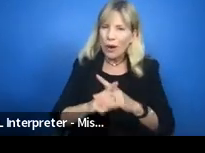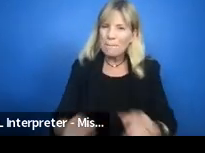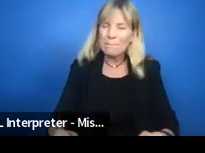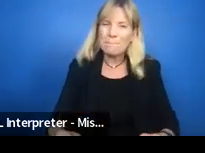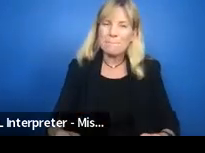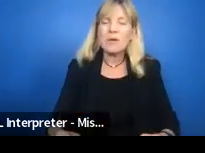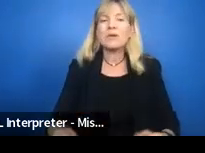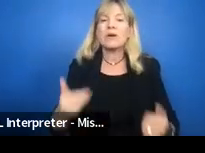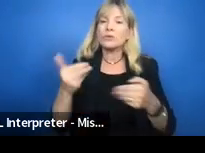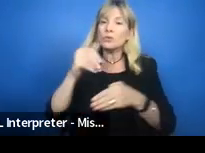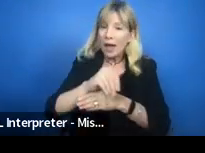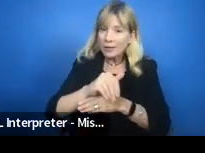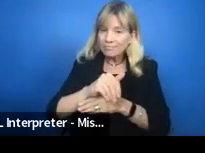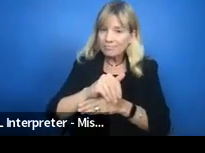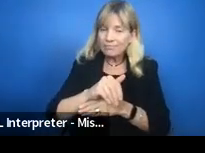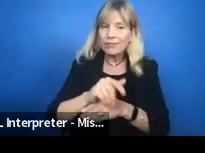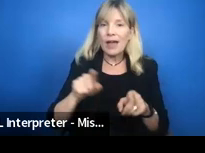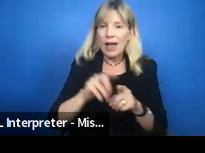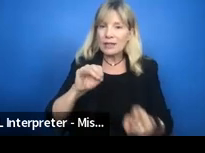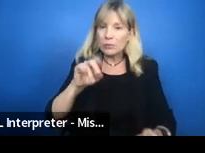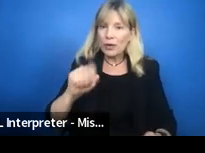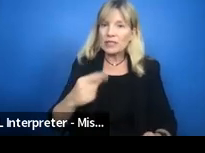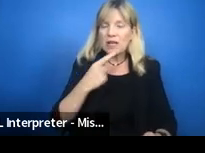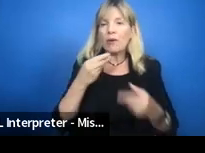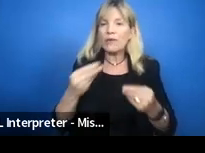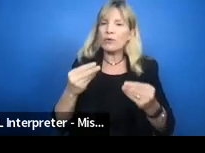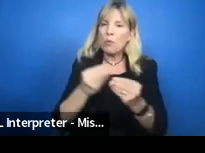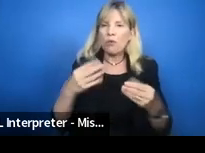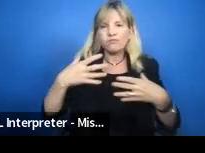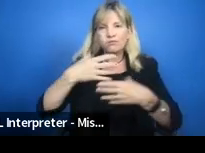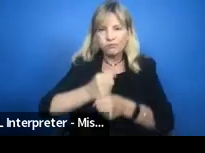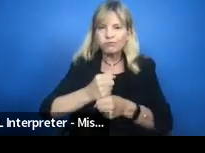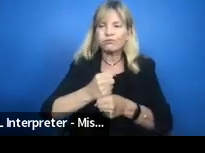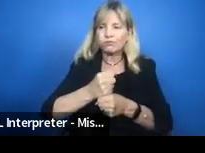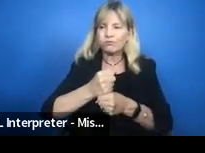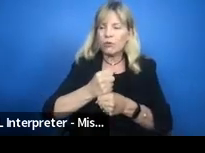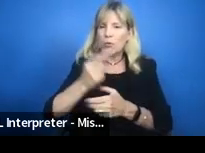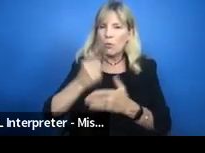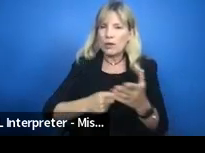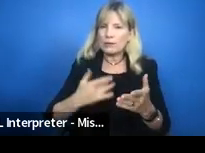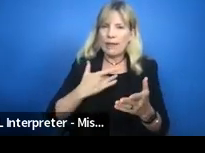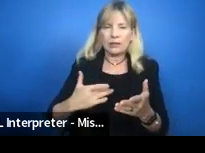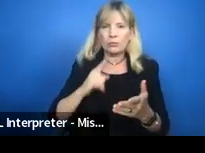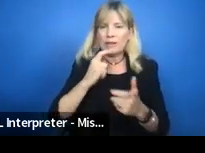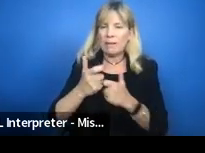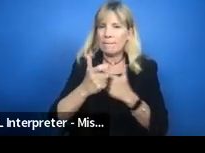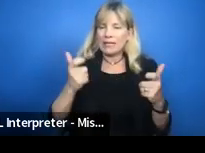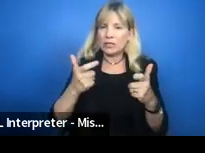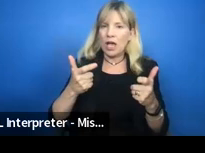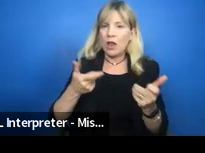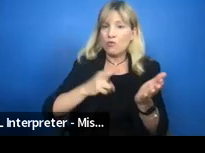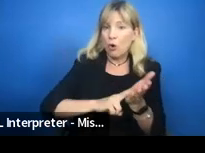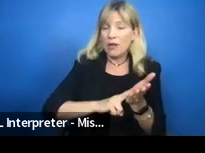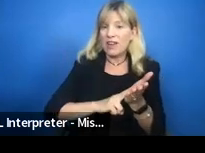So tonight, as Miranda said, I'm going to be giving you a little bit of an overview of what is likely to be the largest enrollment event since